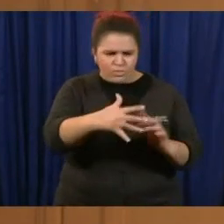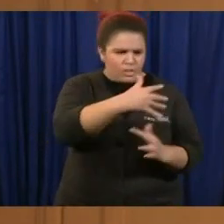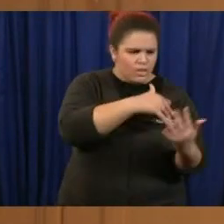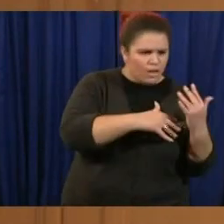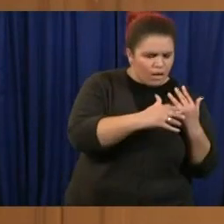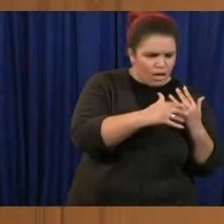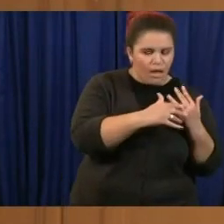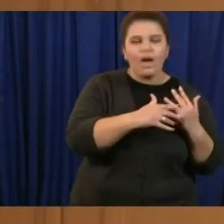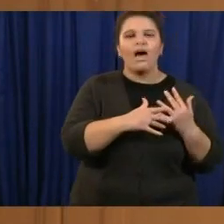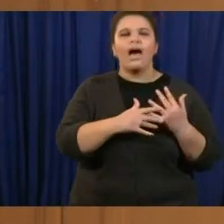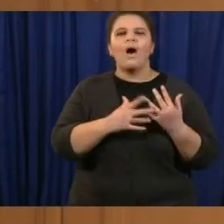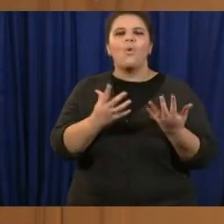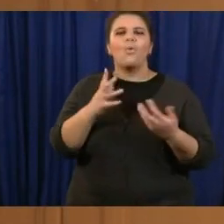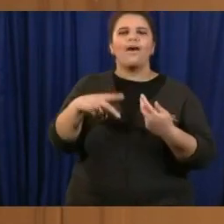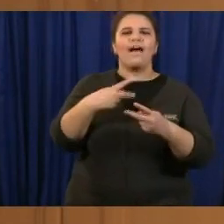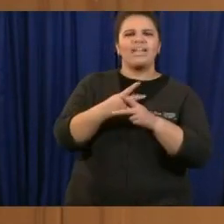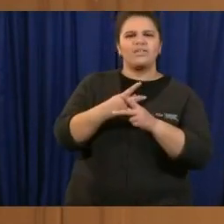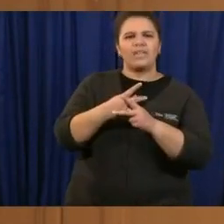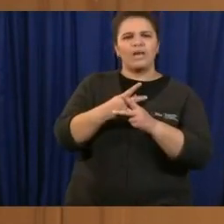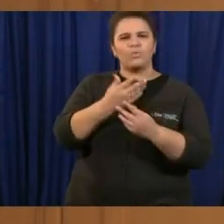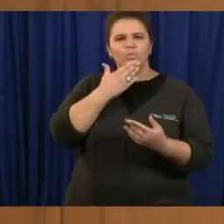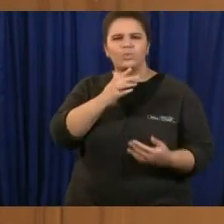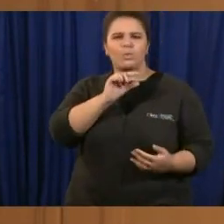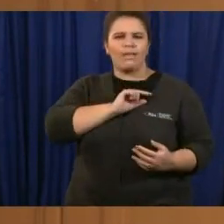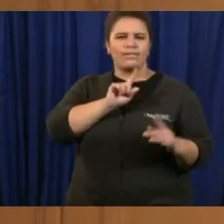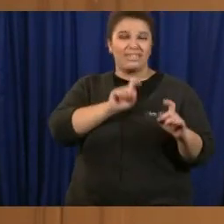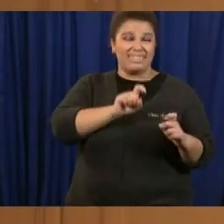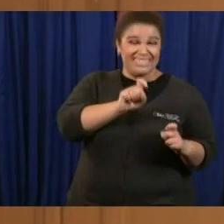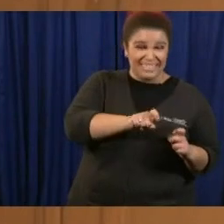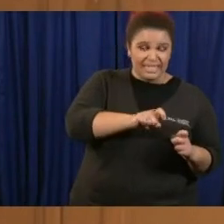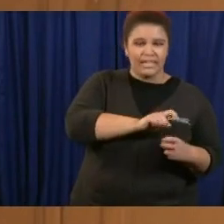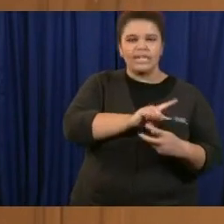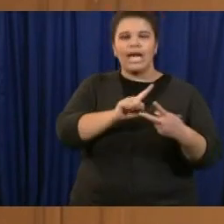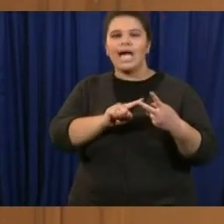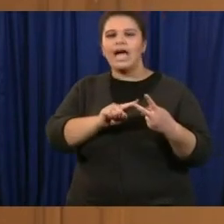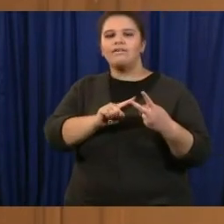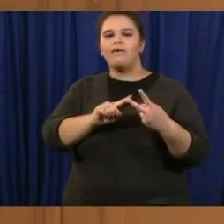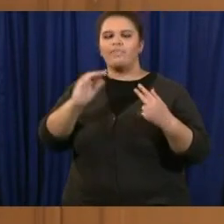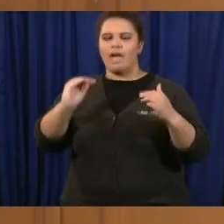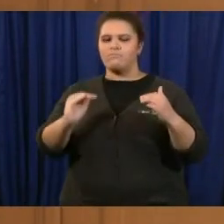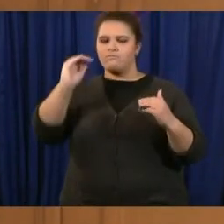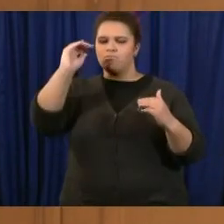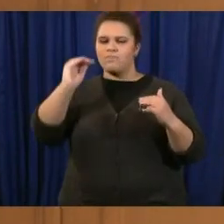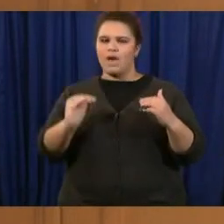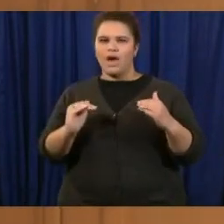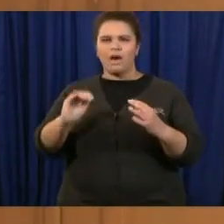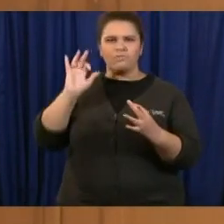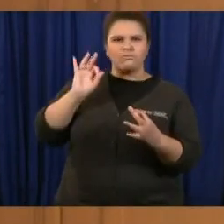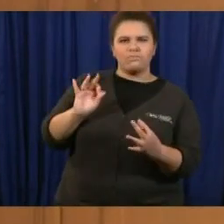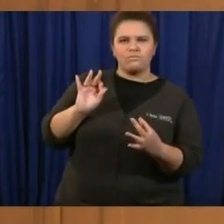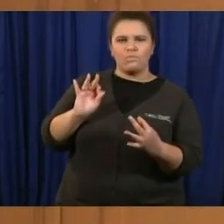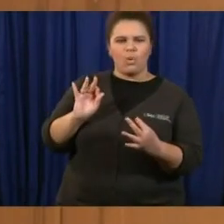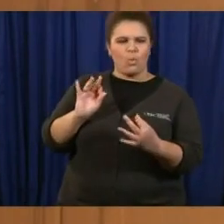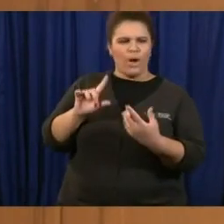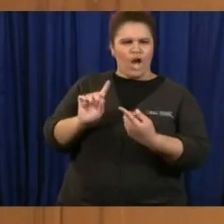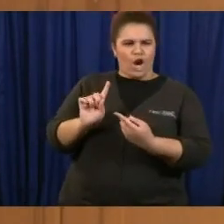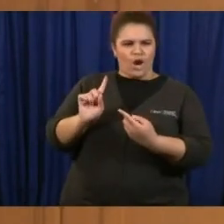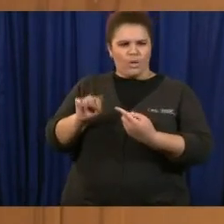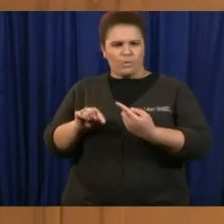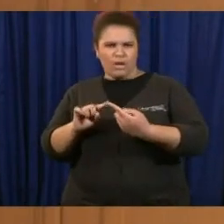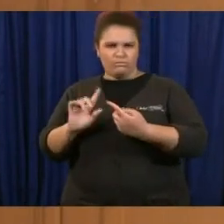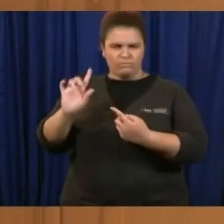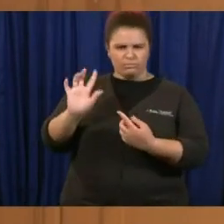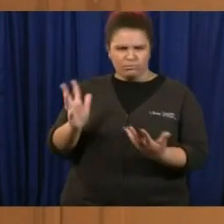to those levels? So, as you know, this is an unprecedented